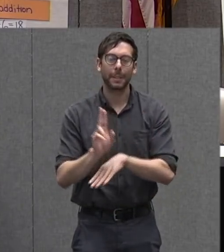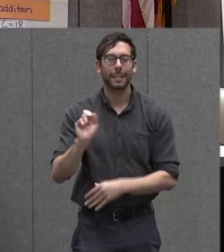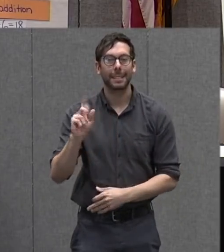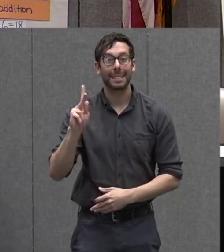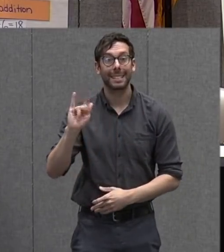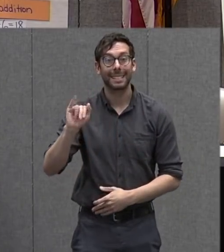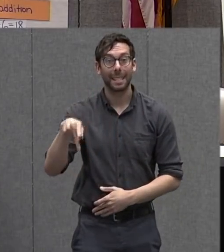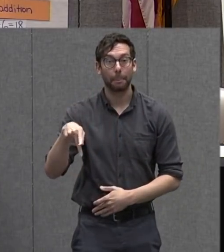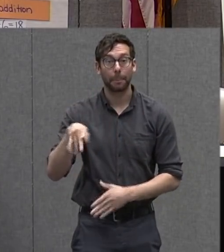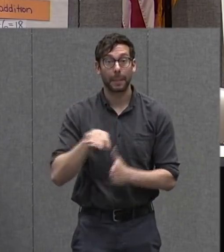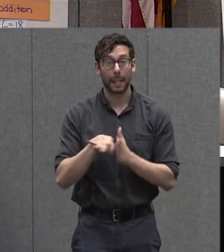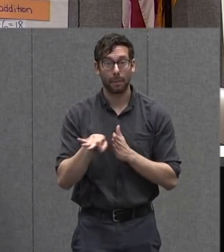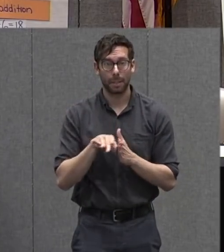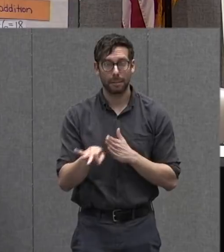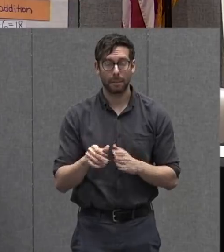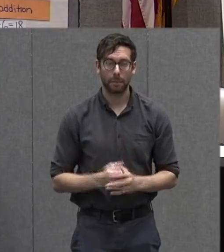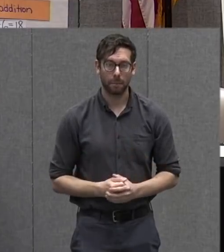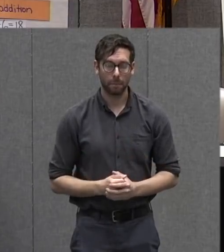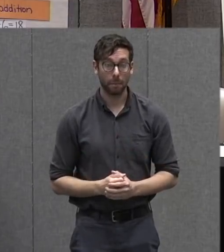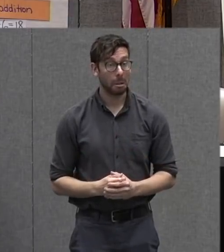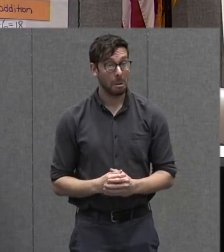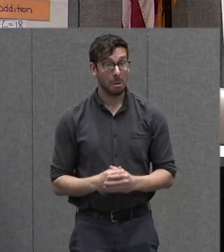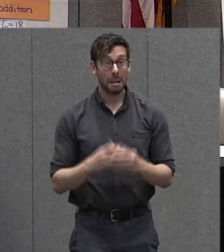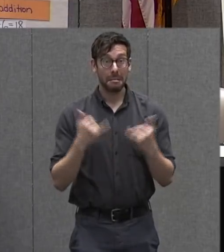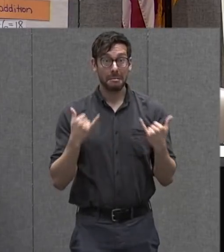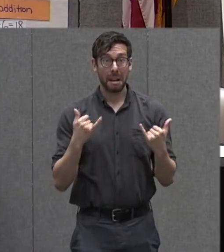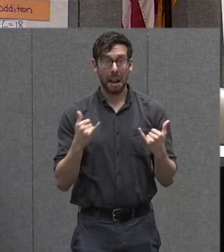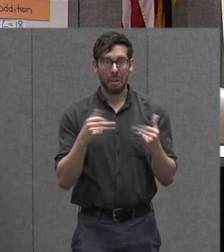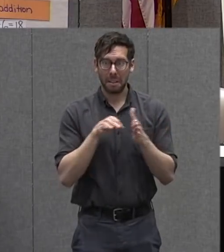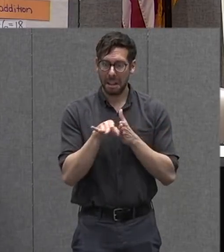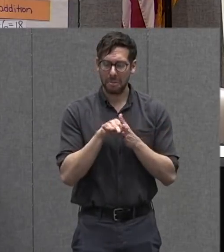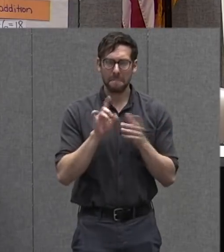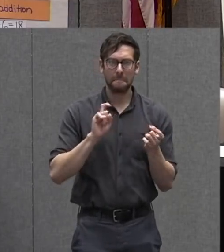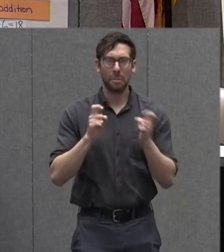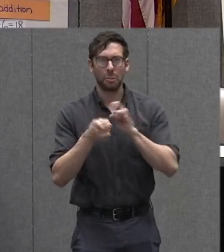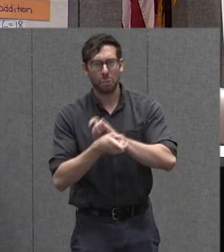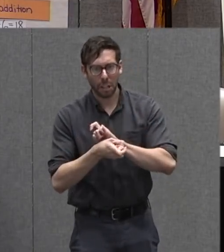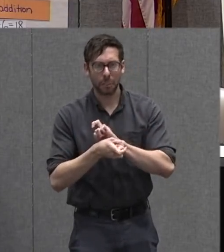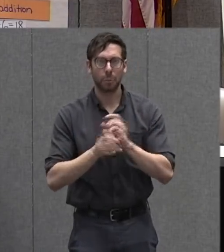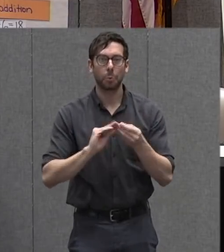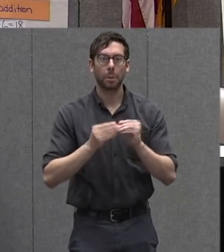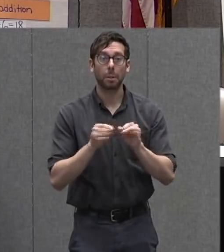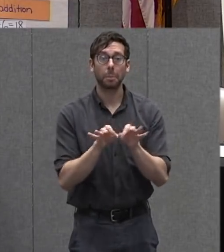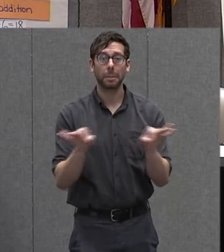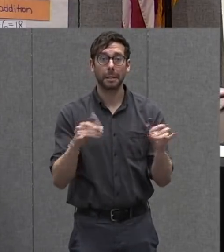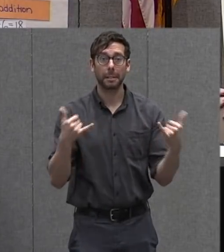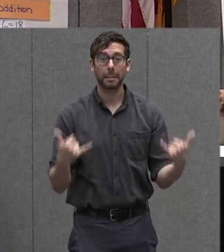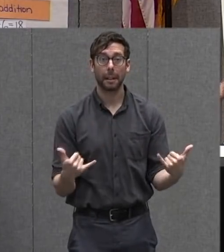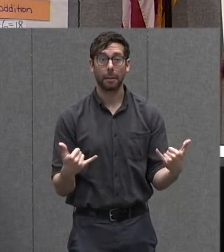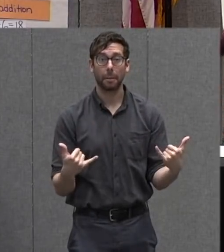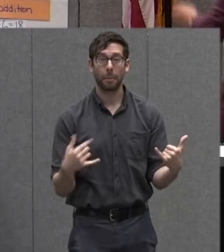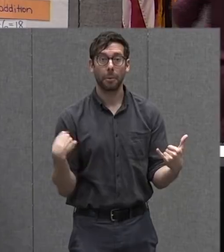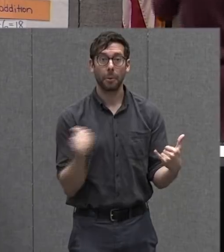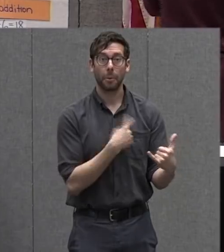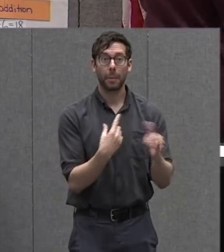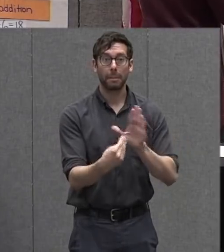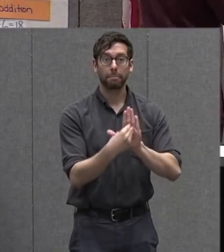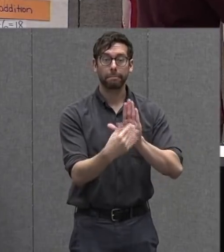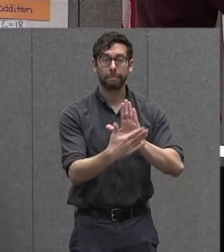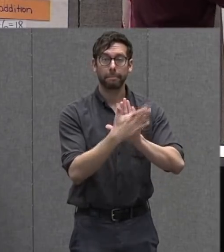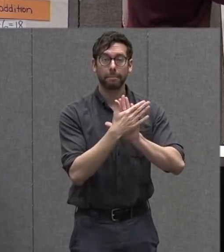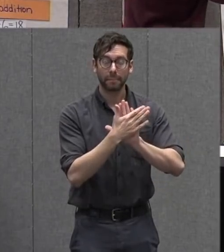counting into a number sentence? Let's go ahead and try to record that. So we're going to record that as